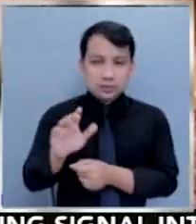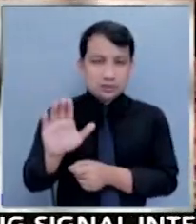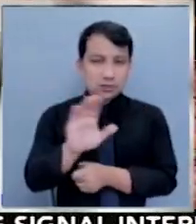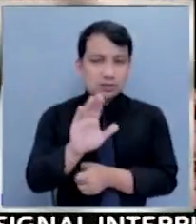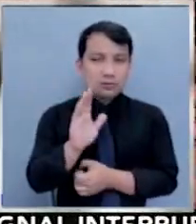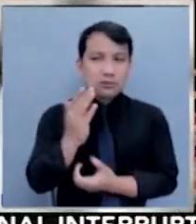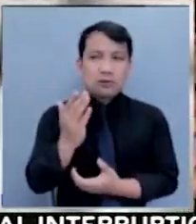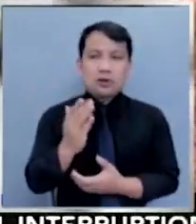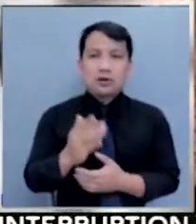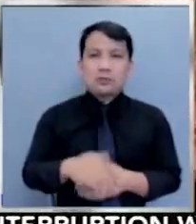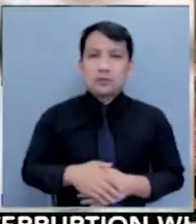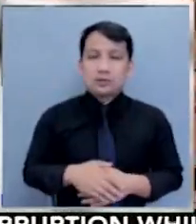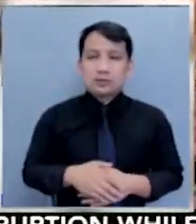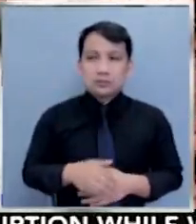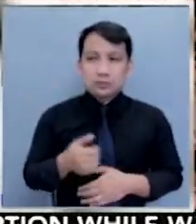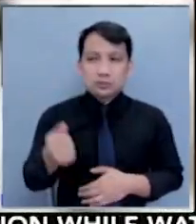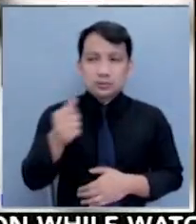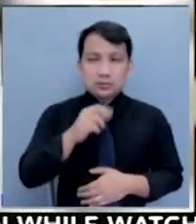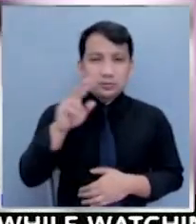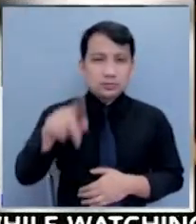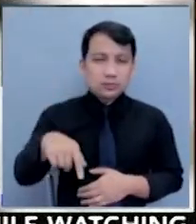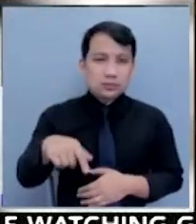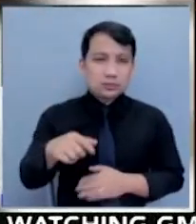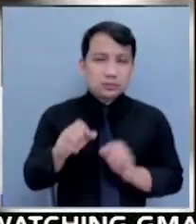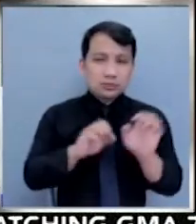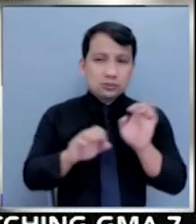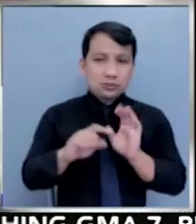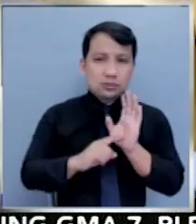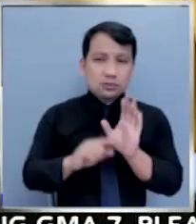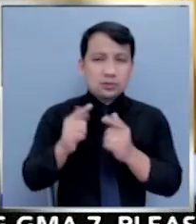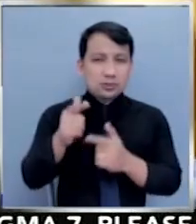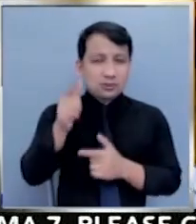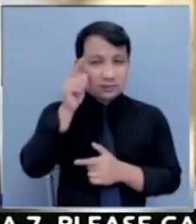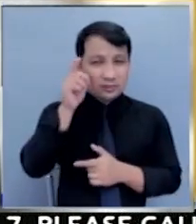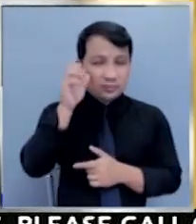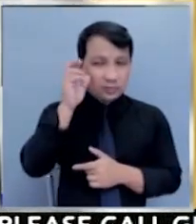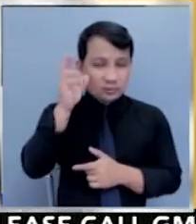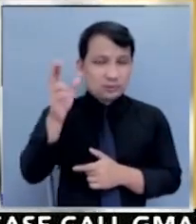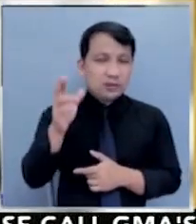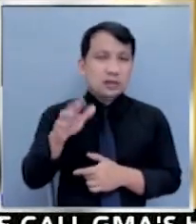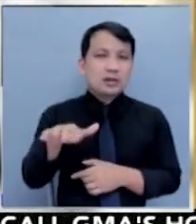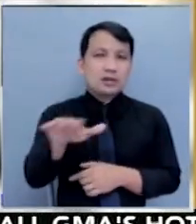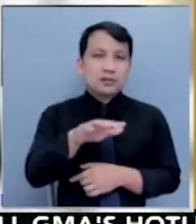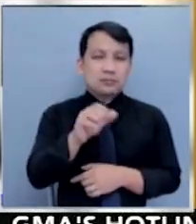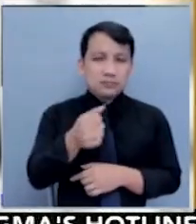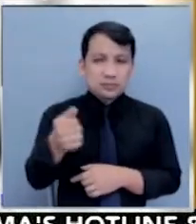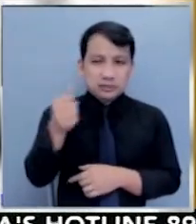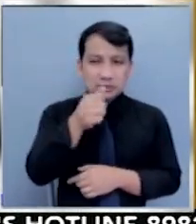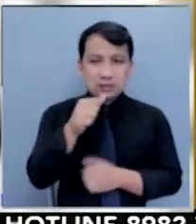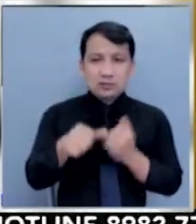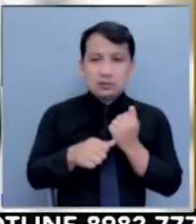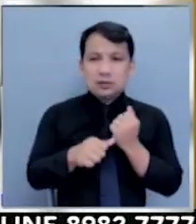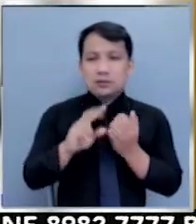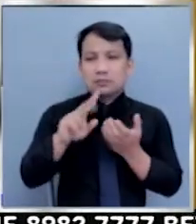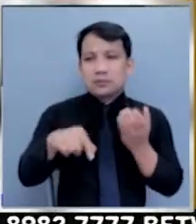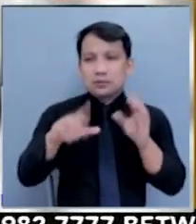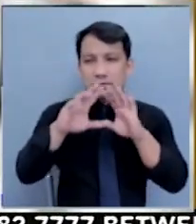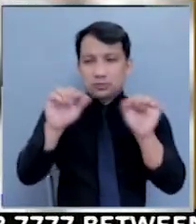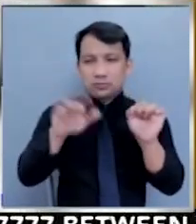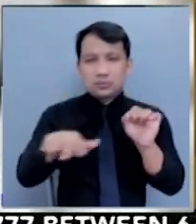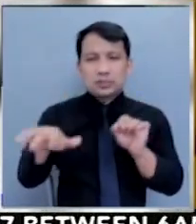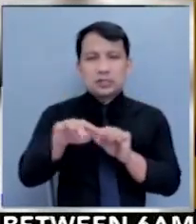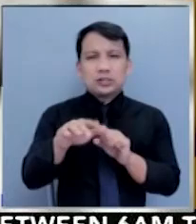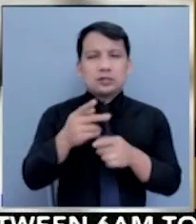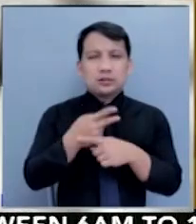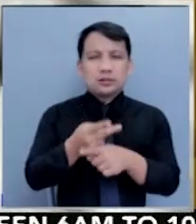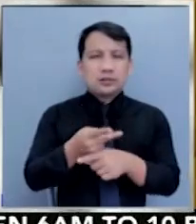kina Senior Vice President for Entertainment Group Lilibet Razonable at Senior Assistant Vice President for Alternative Productions